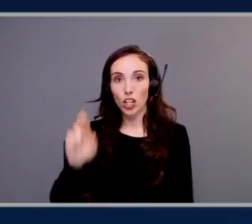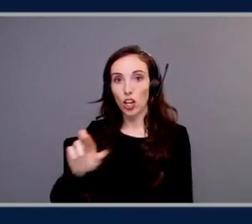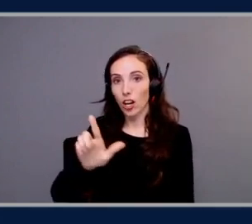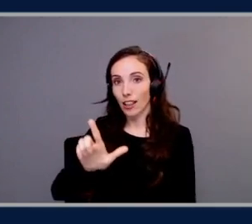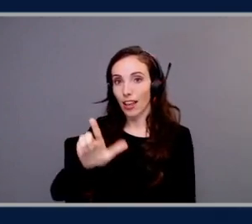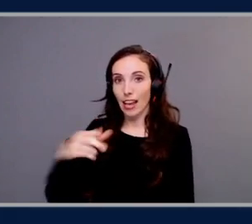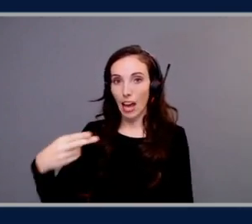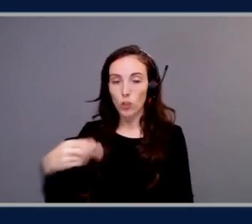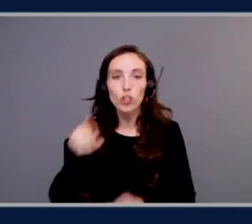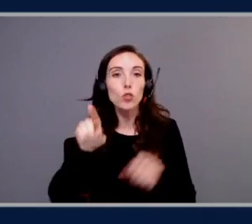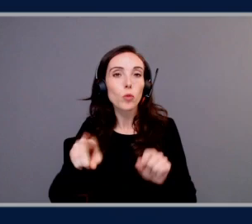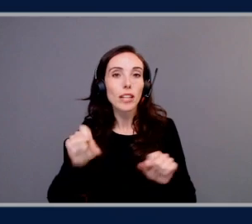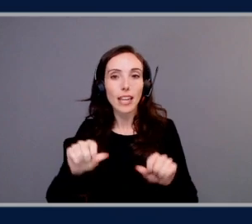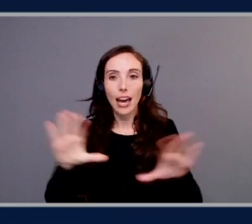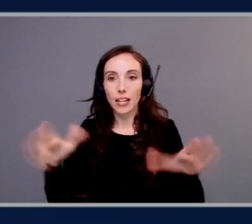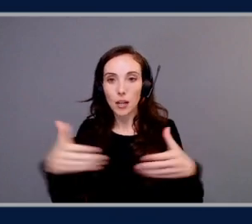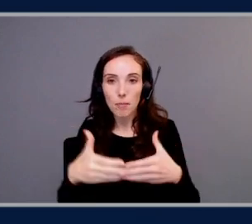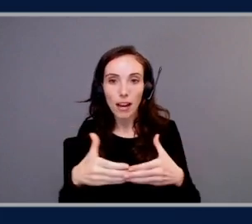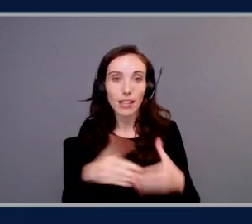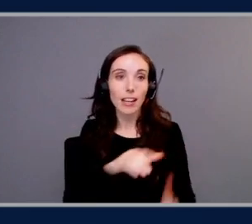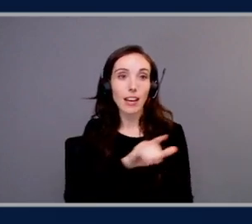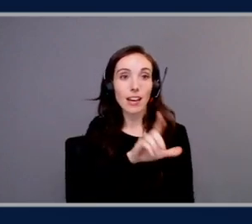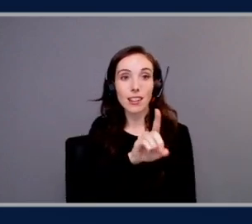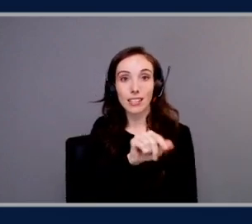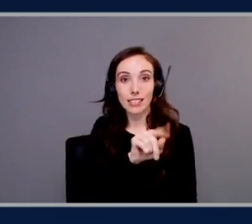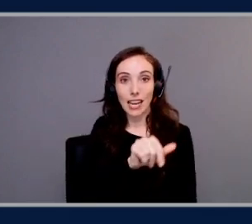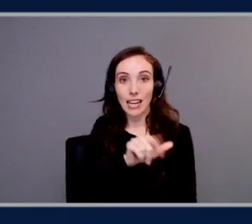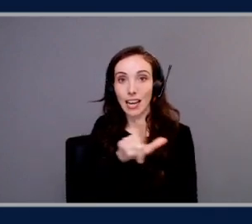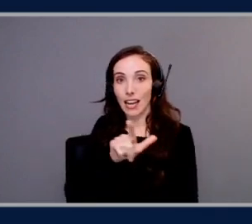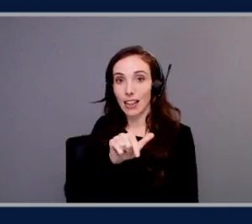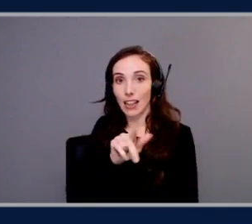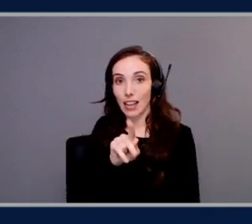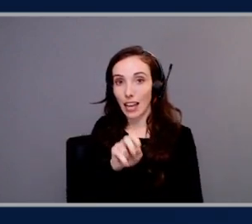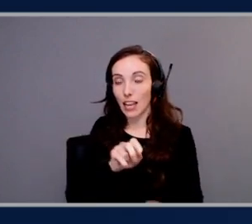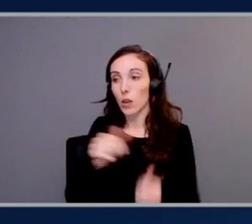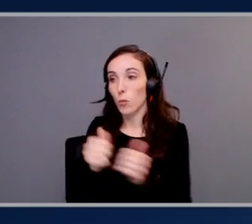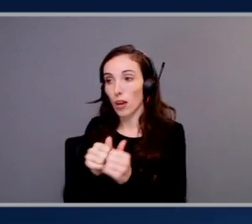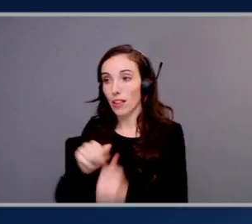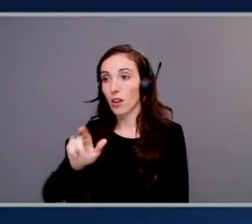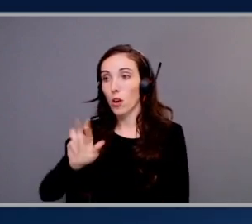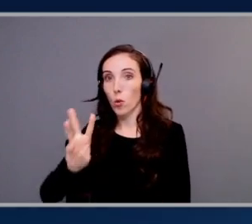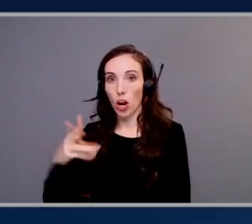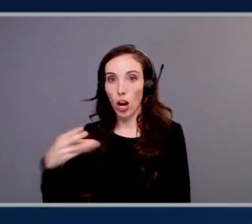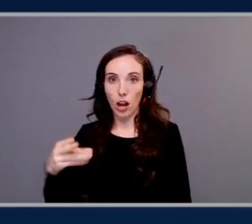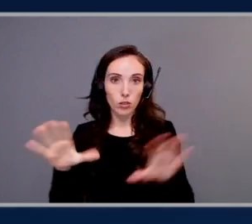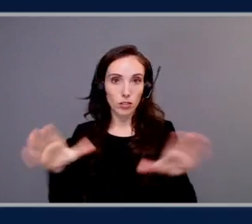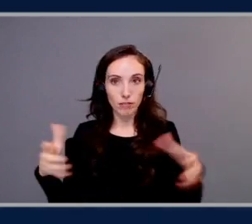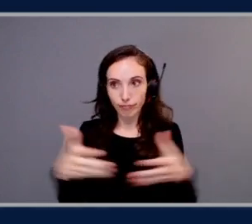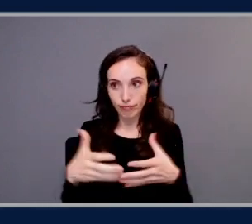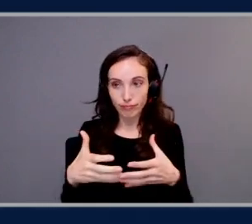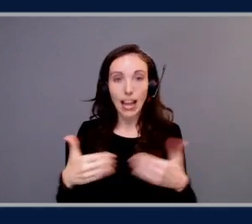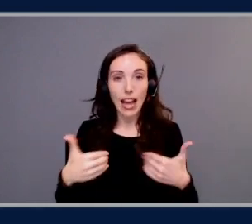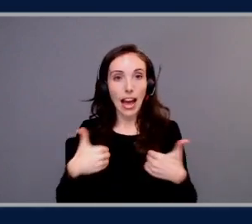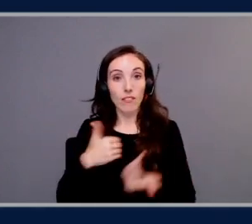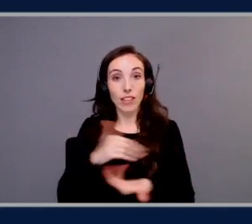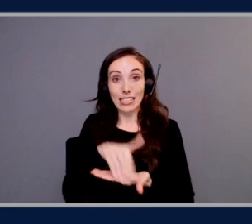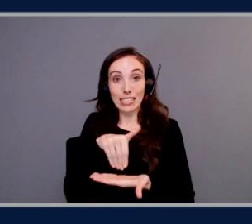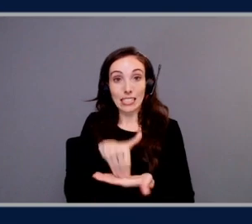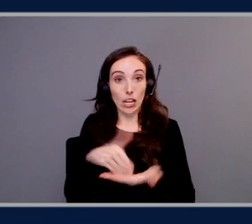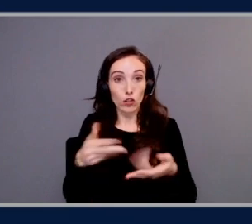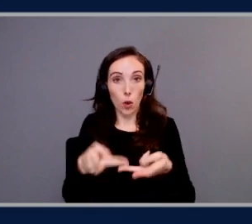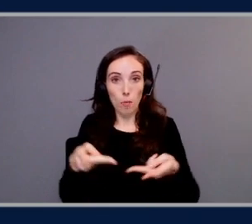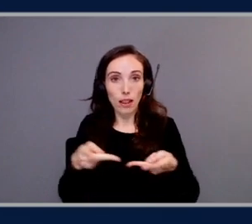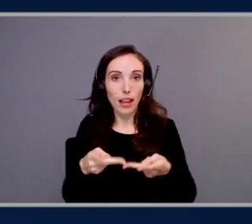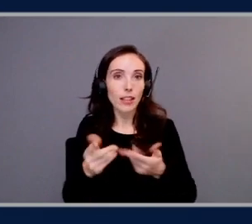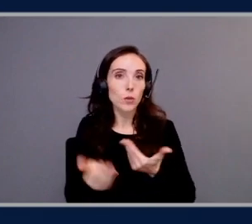lake with the data warehouse. The other big challenge is unified governance. Having a central place to provide the